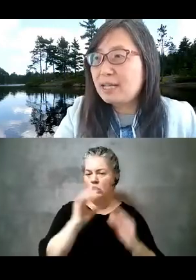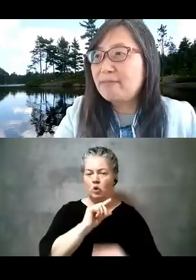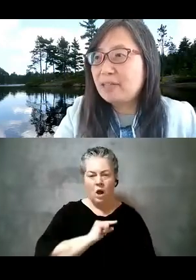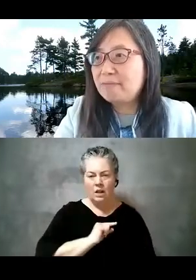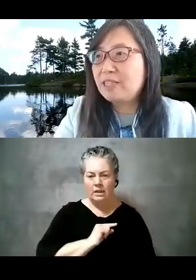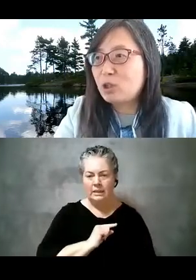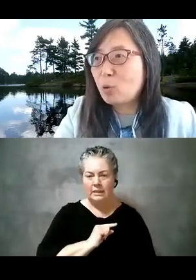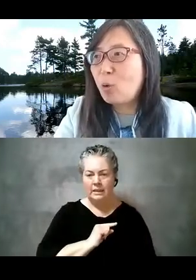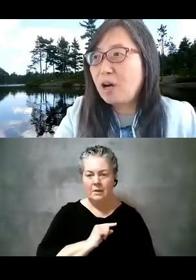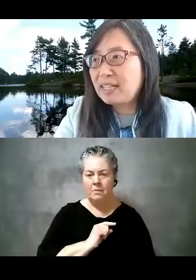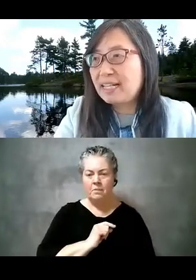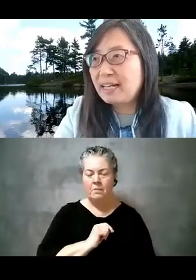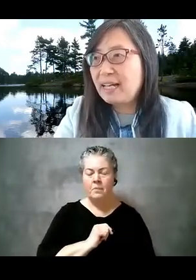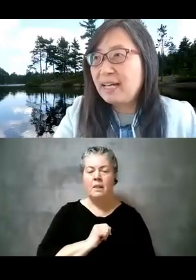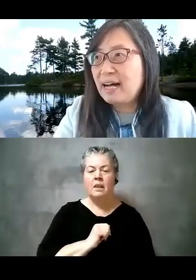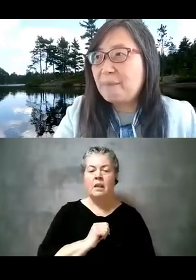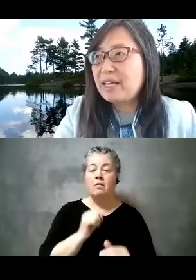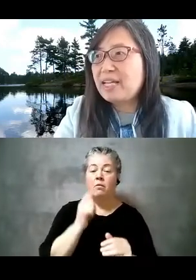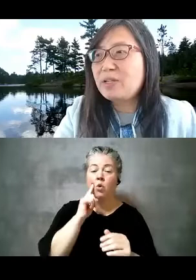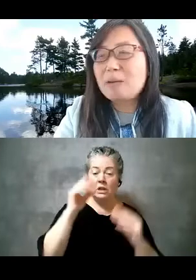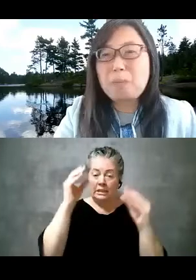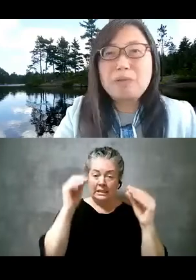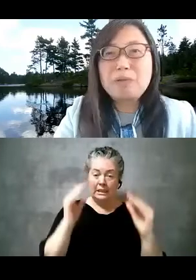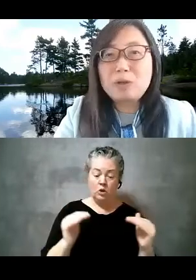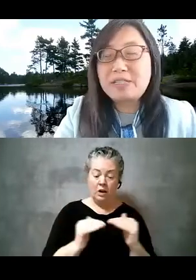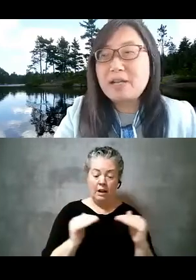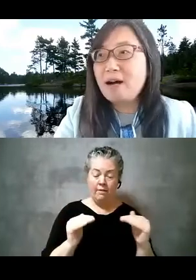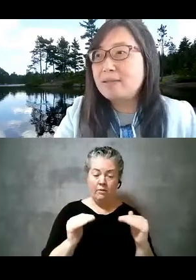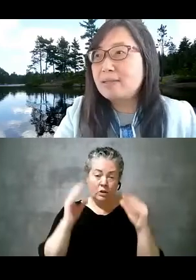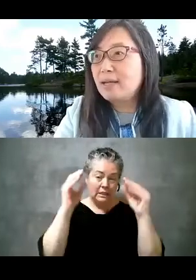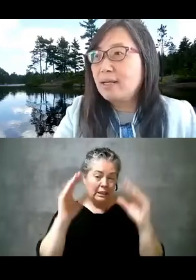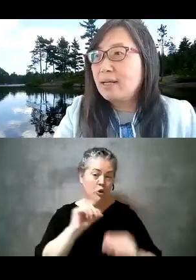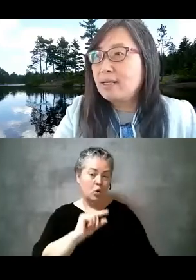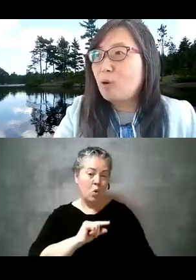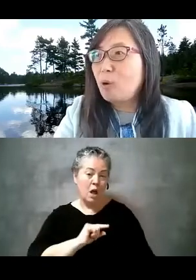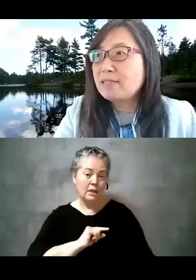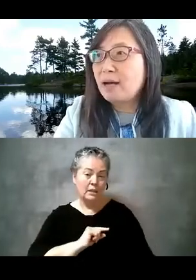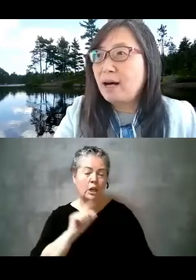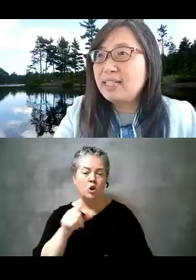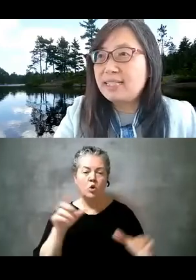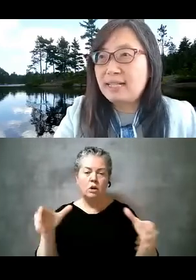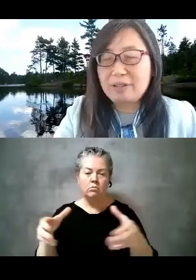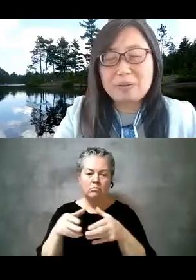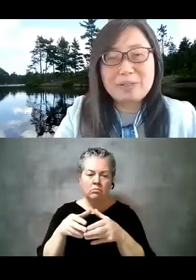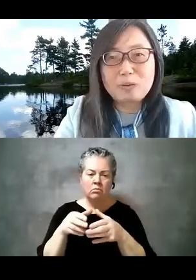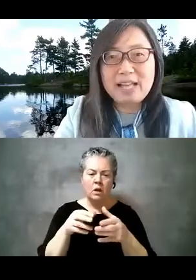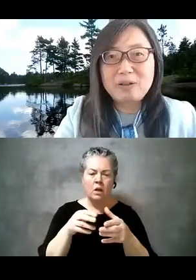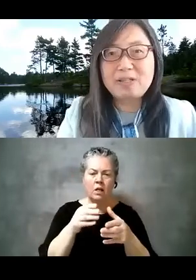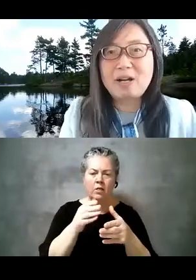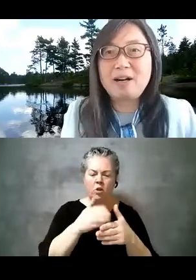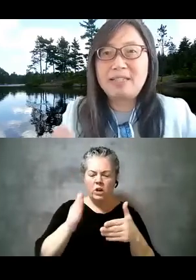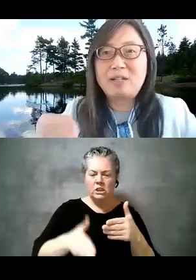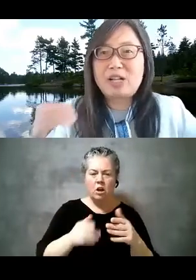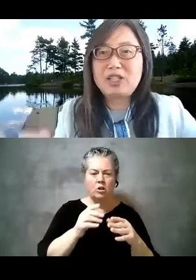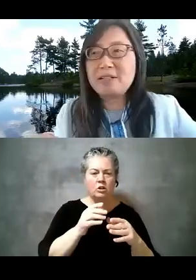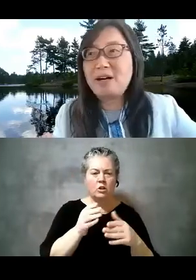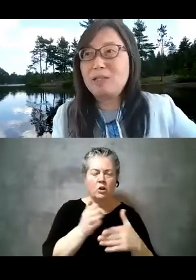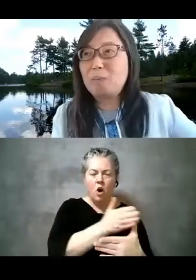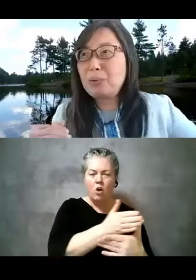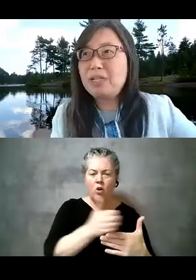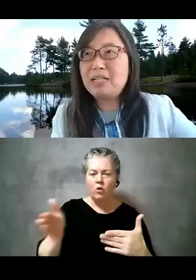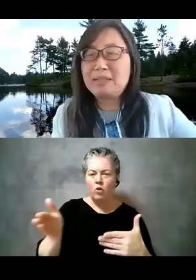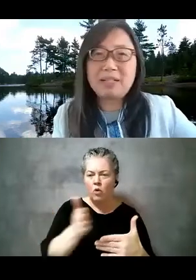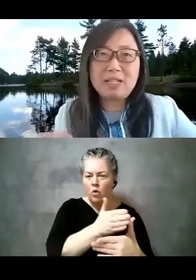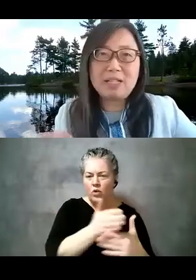each level of teacher quality, and then you can pool the results across all these levels, right? So it's called, the rationale is